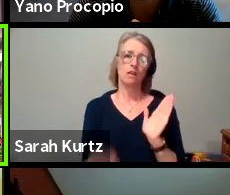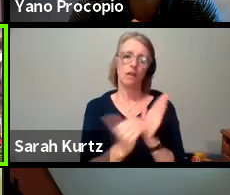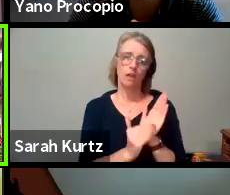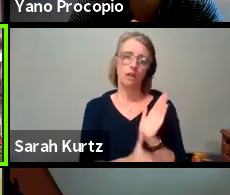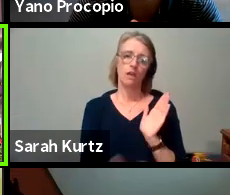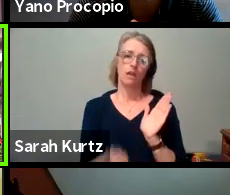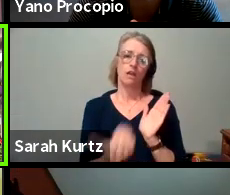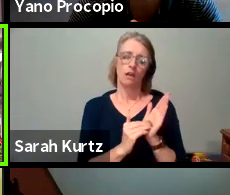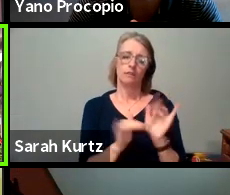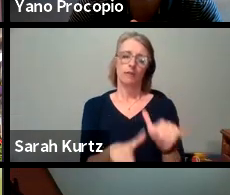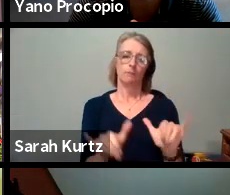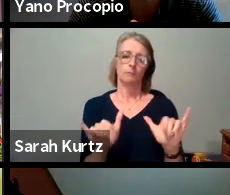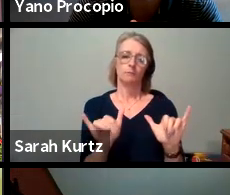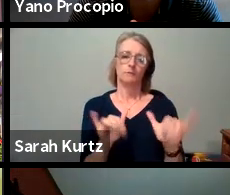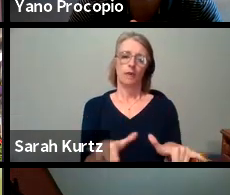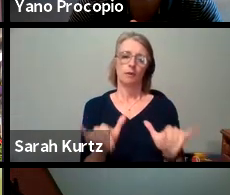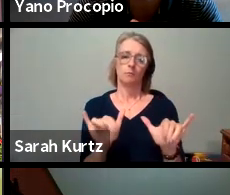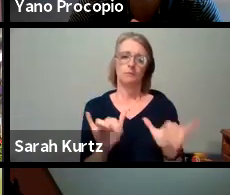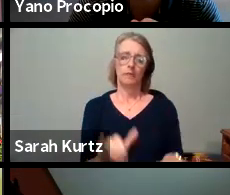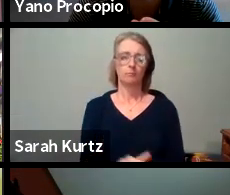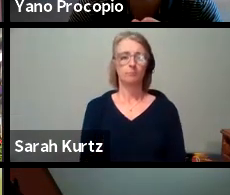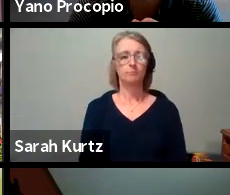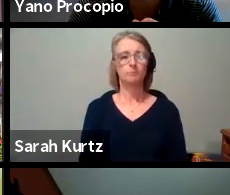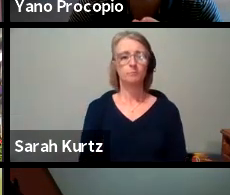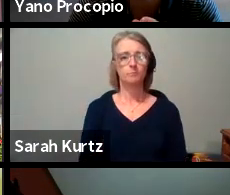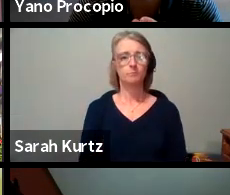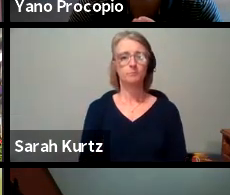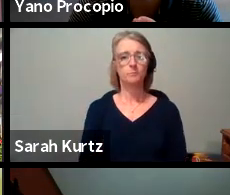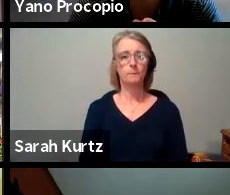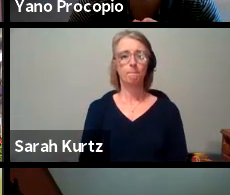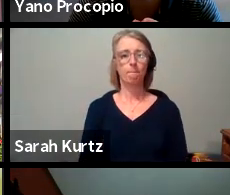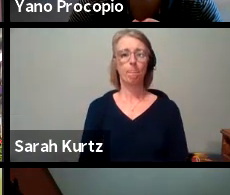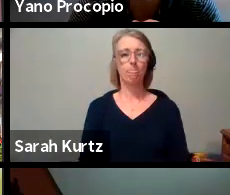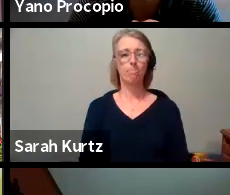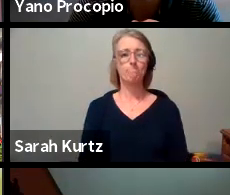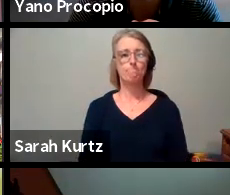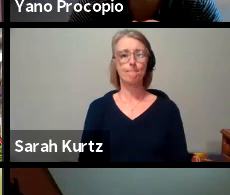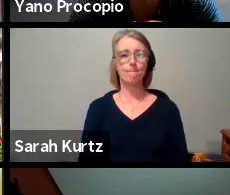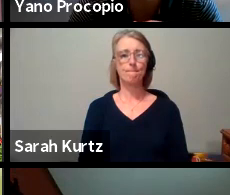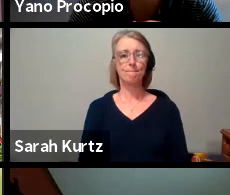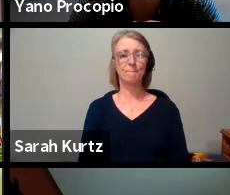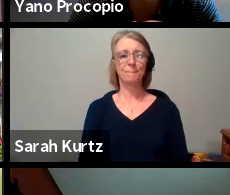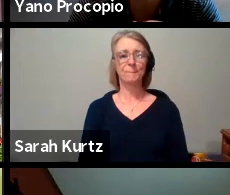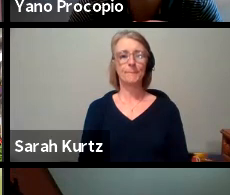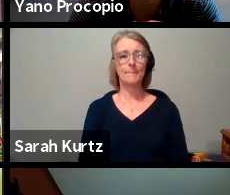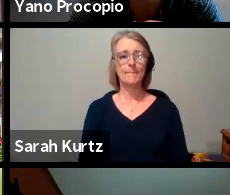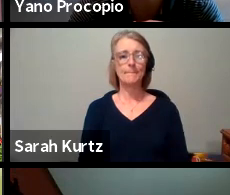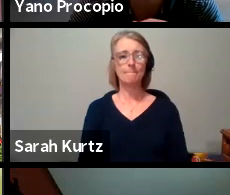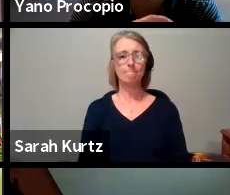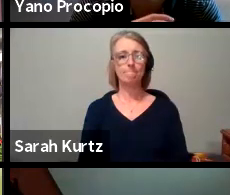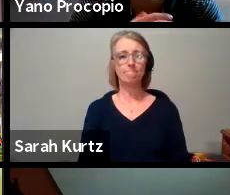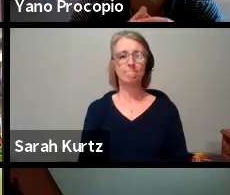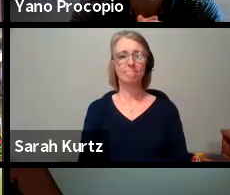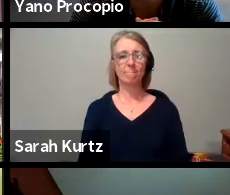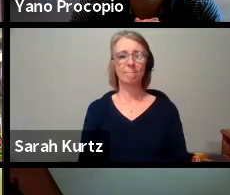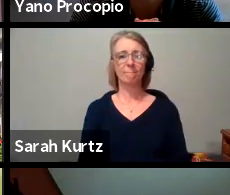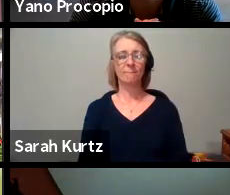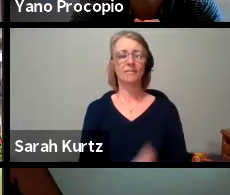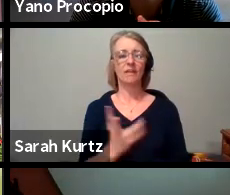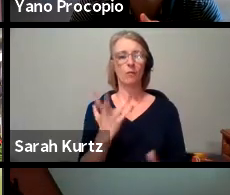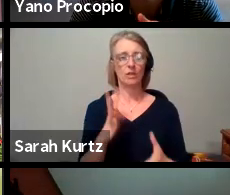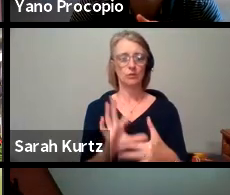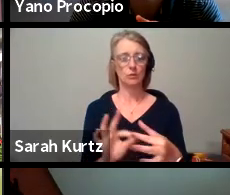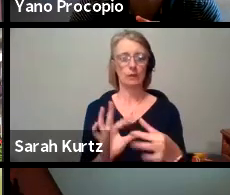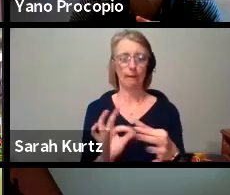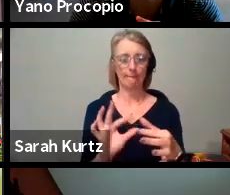Thank you, Lynette. Thank you, Jason. May I make a comment, please? Oh, sure. I just actually wanted to comment